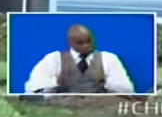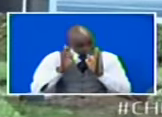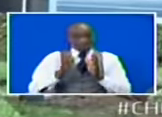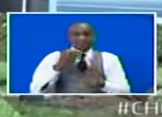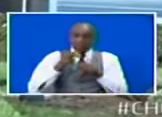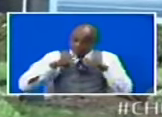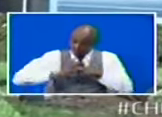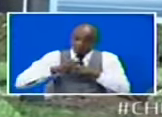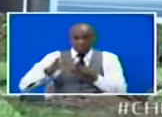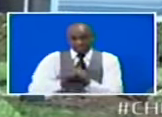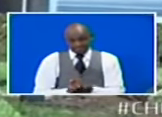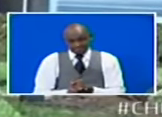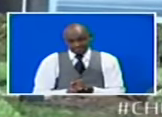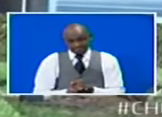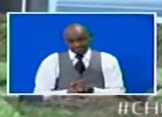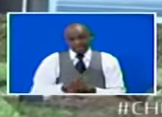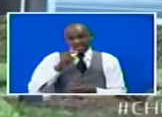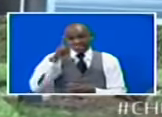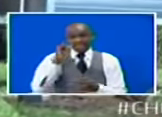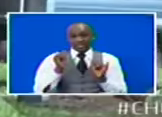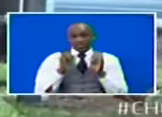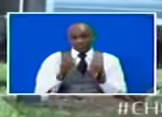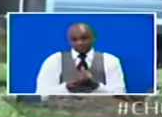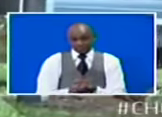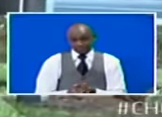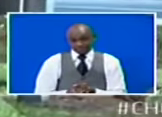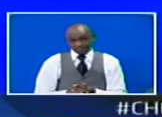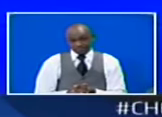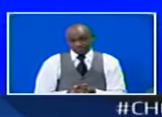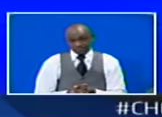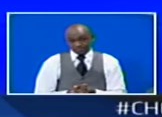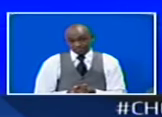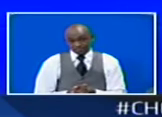highway guardrails. Raquel Muigai, KTN News.